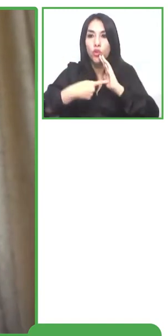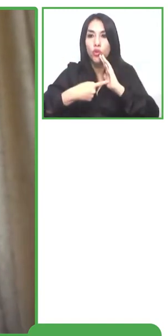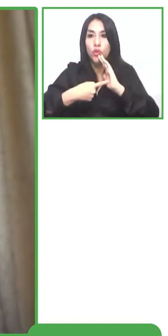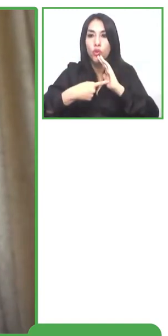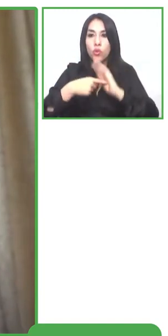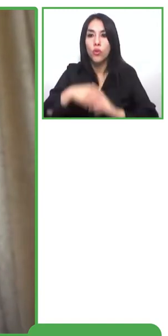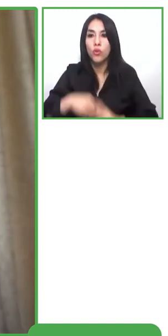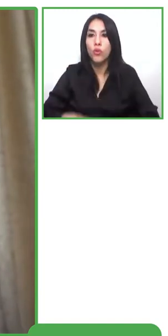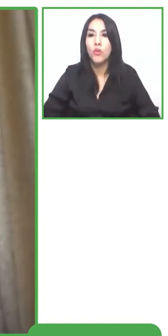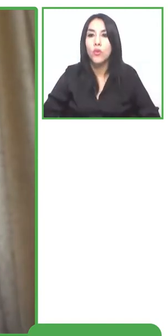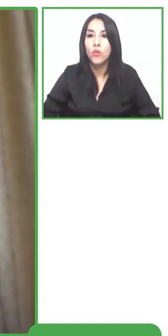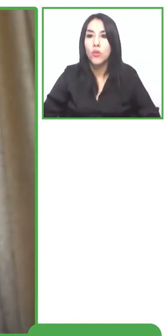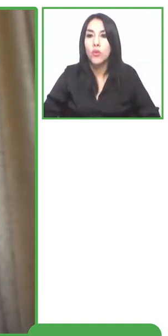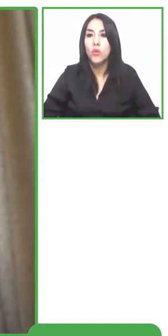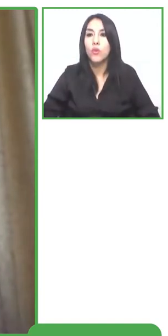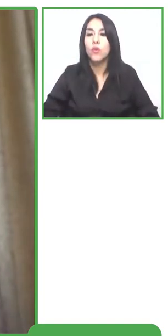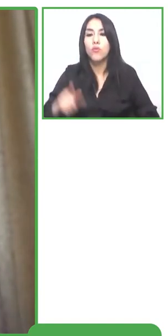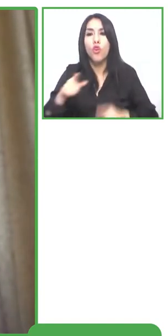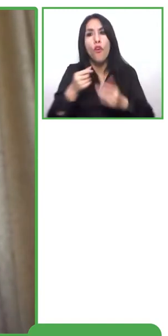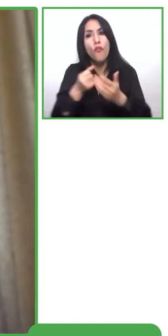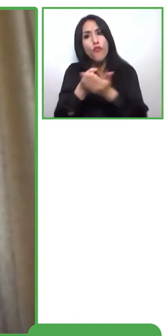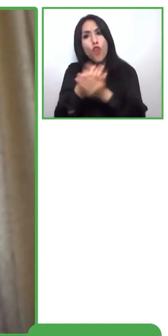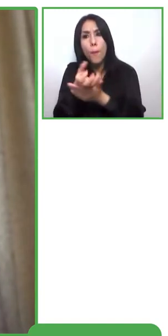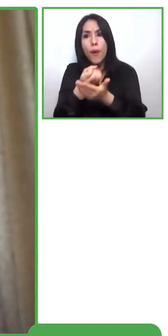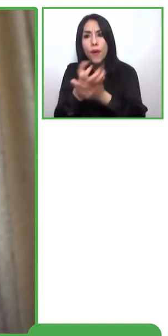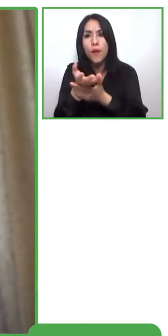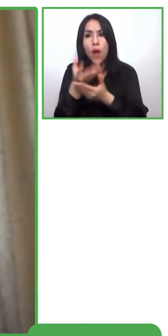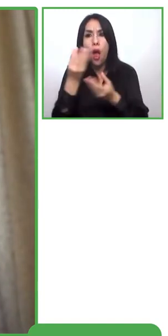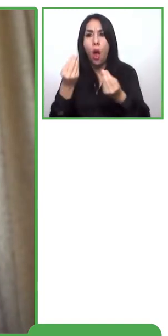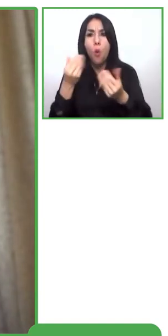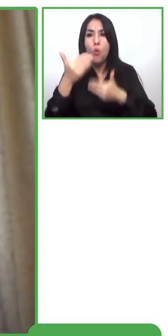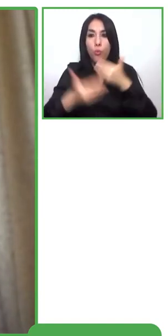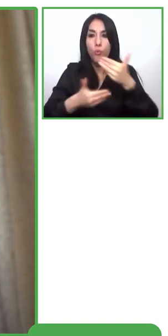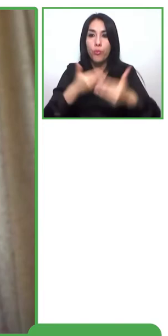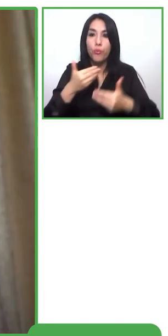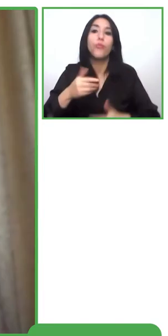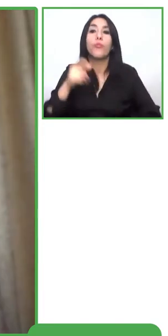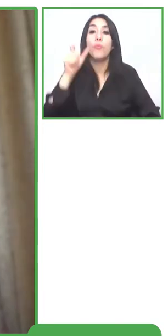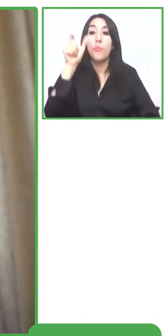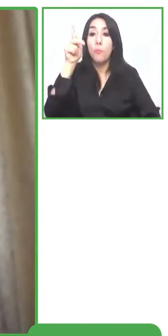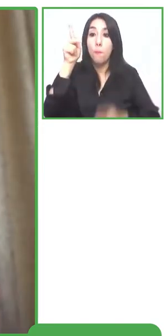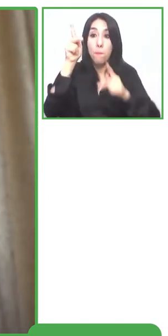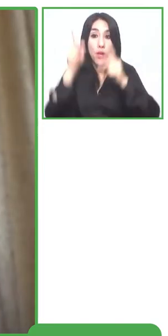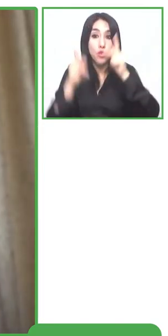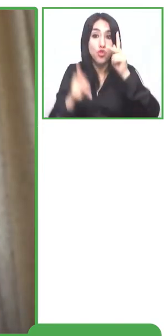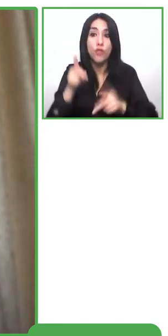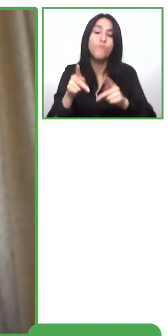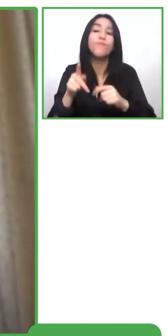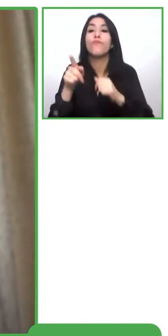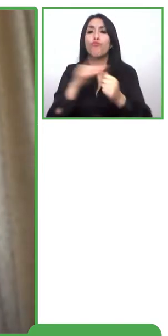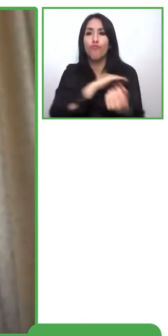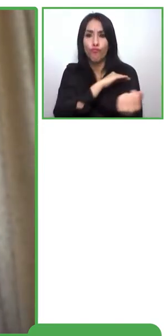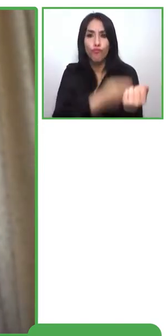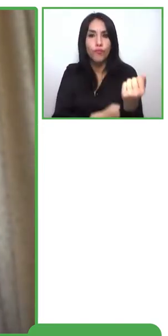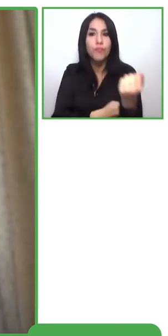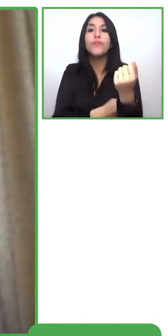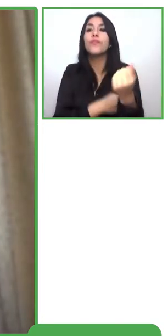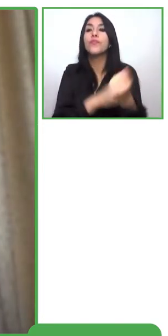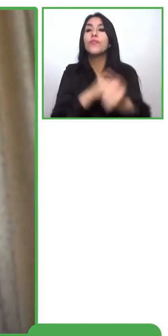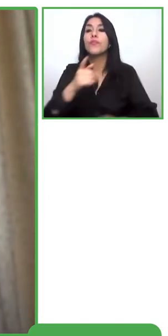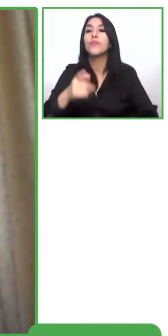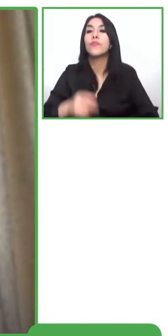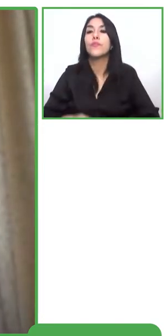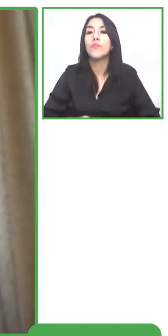different types of information in order to empower themselves. And empowerment is the acknowledgement